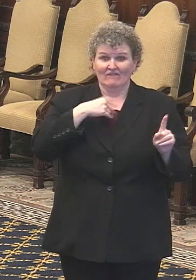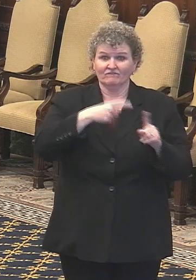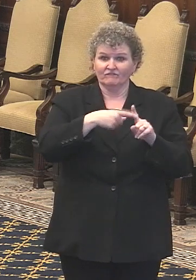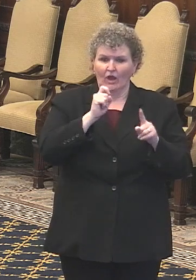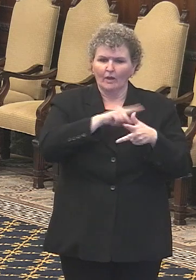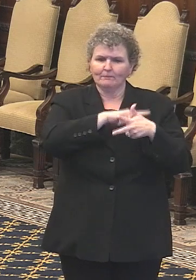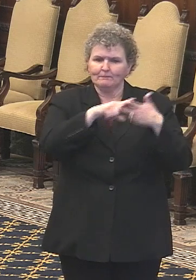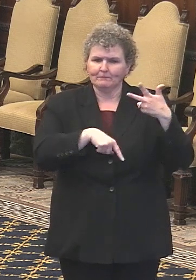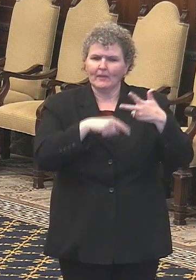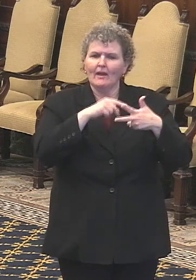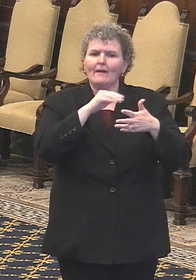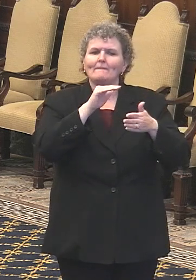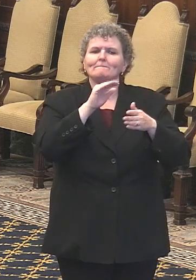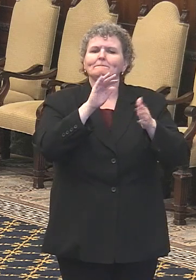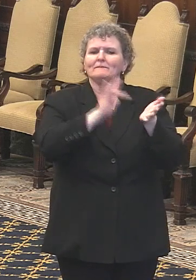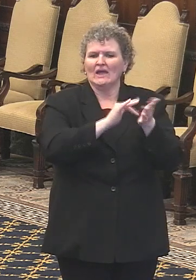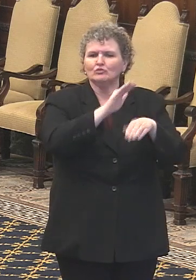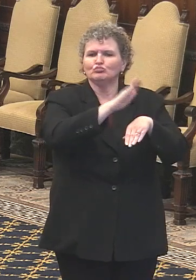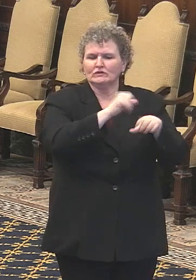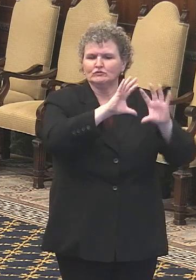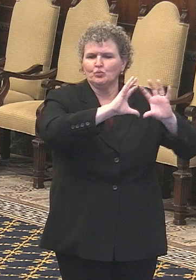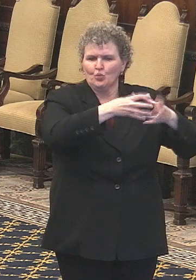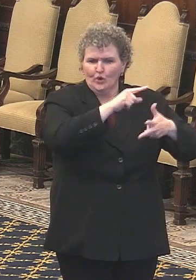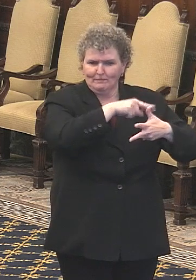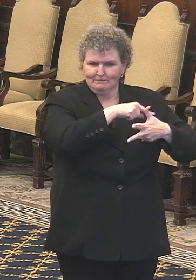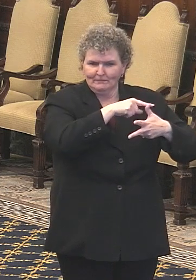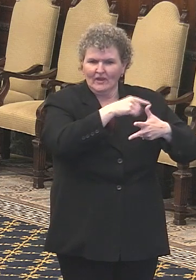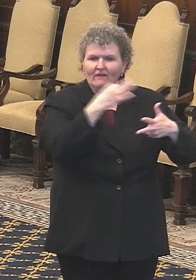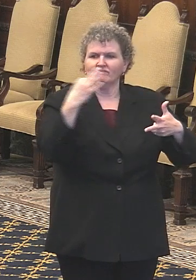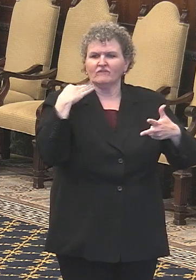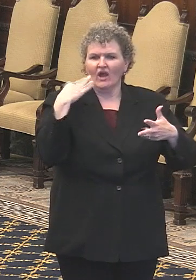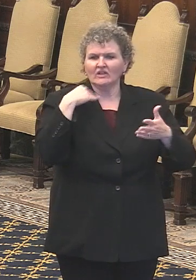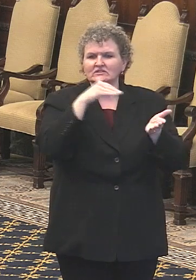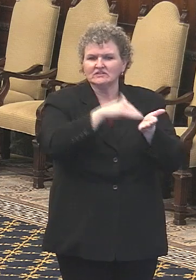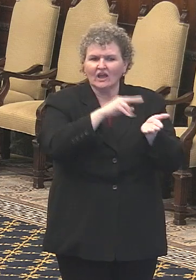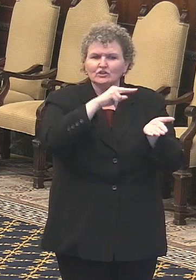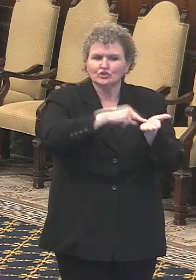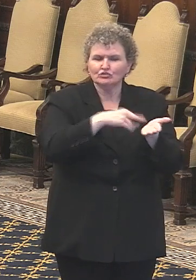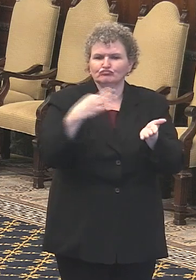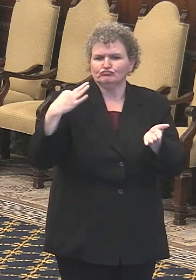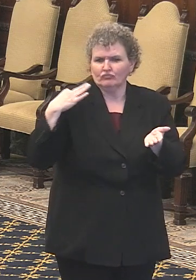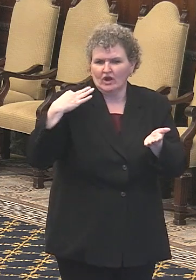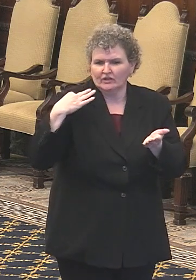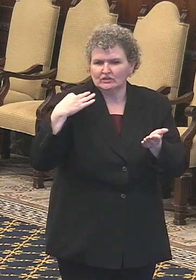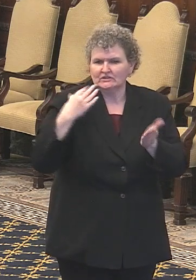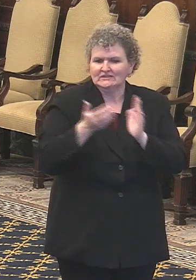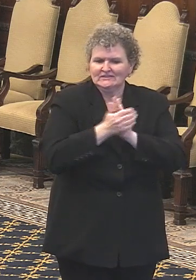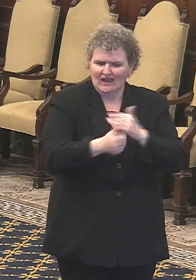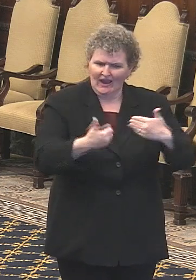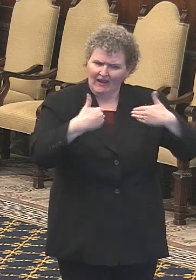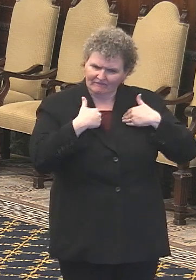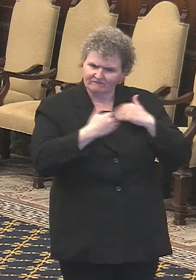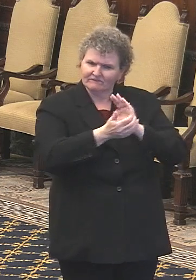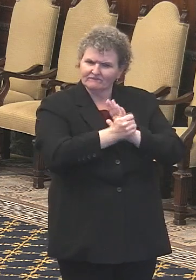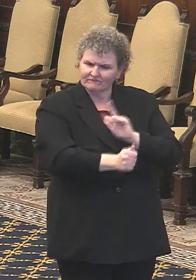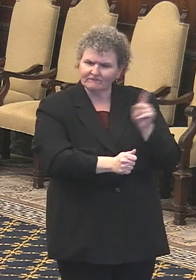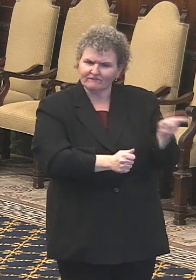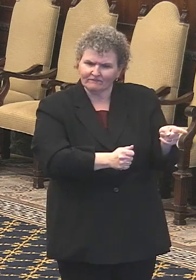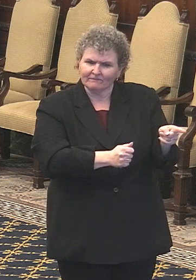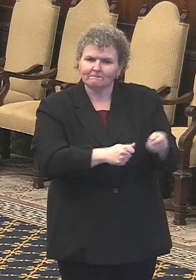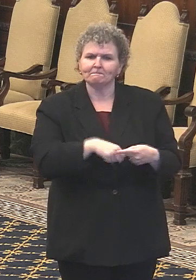Corps. These are volunteer doctors and nurses who have registered in the past or recently that have these skills and are interested in working there. There are also some